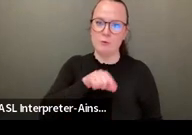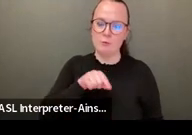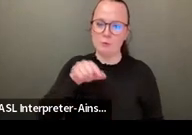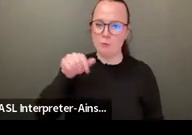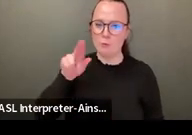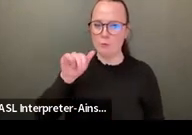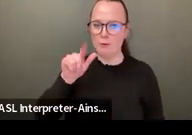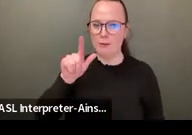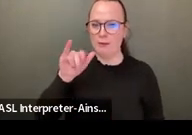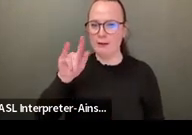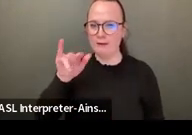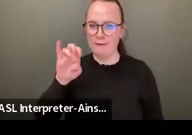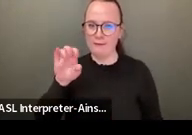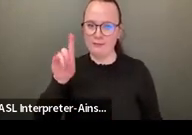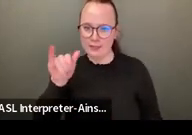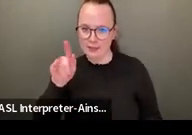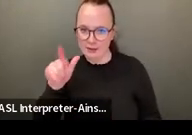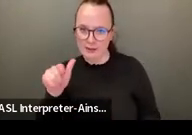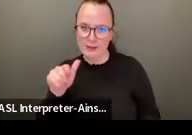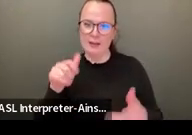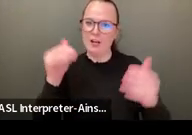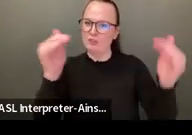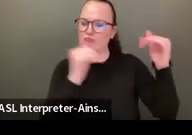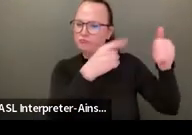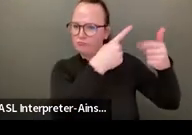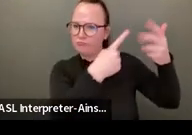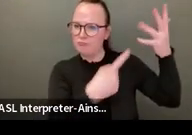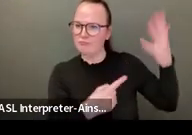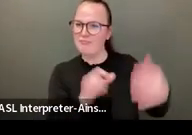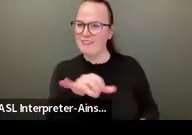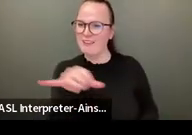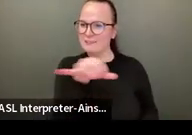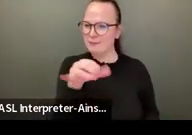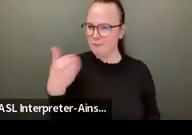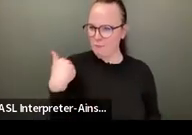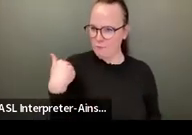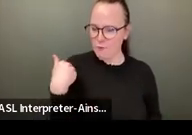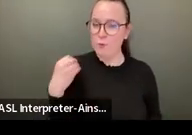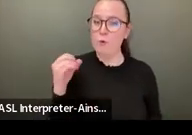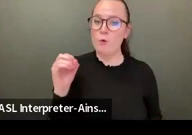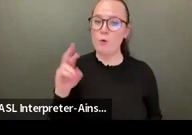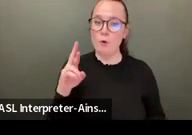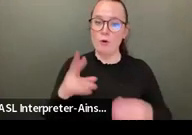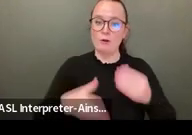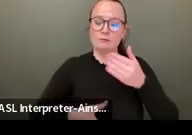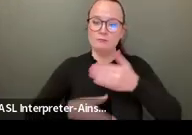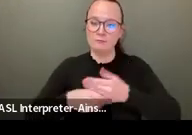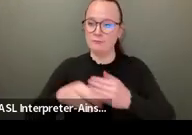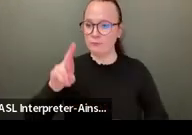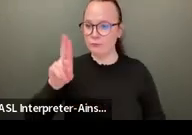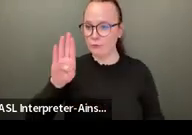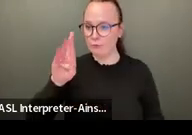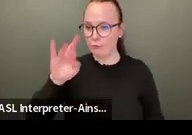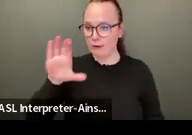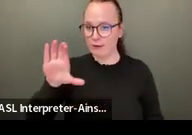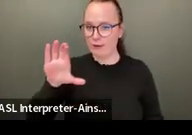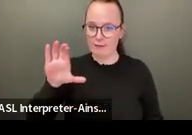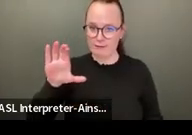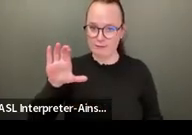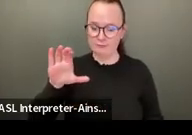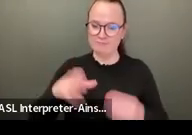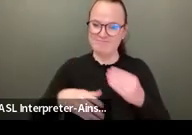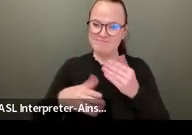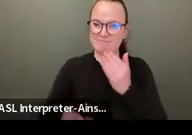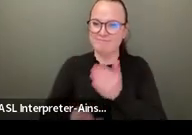or rubrics. Again, attach the rubric to the IEP. And again, you're not going to use that eligibility data, state and